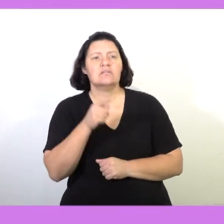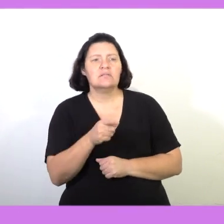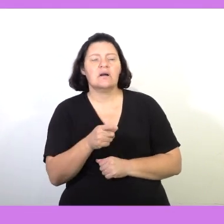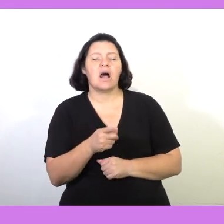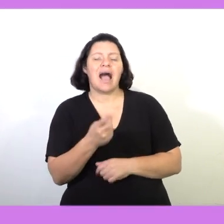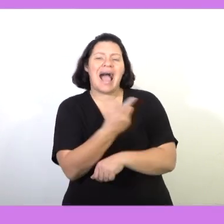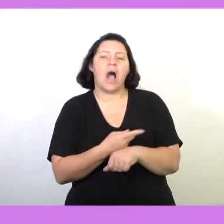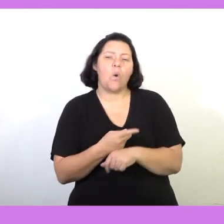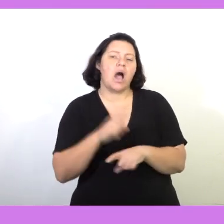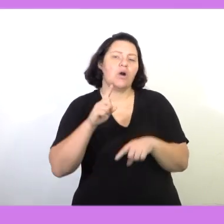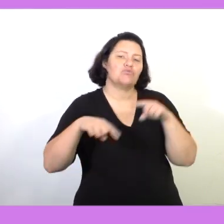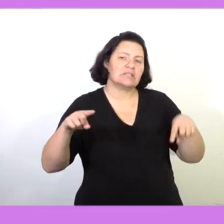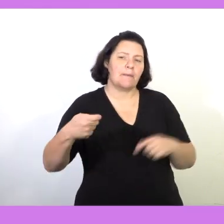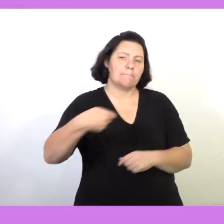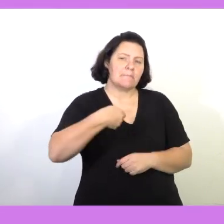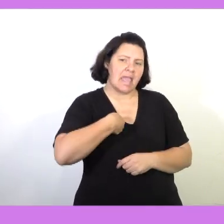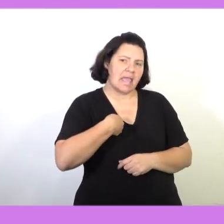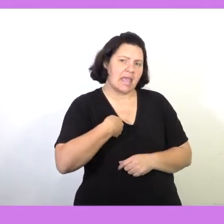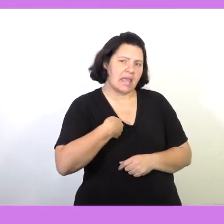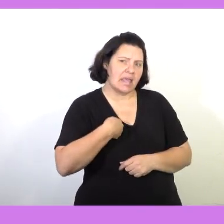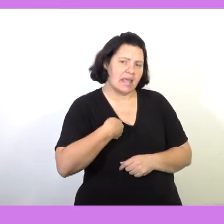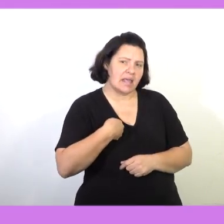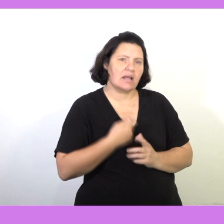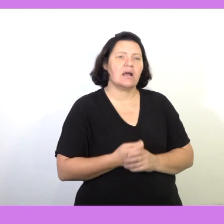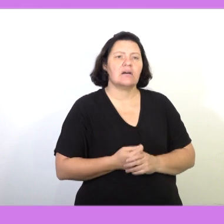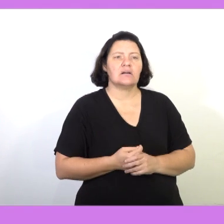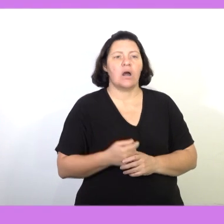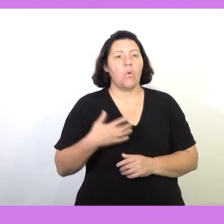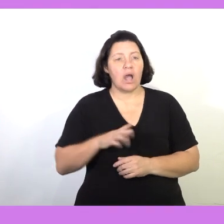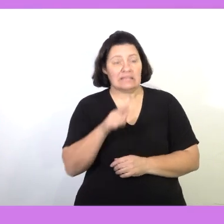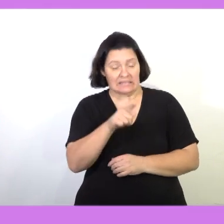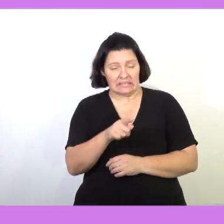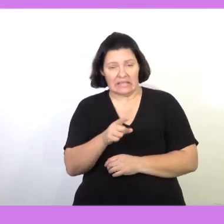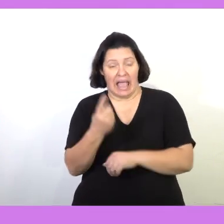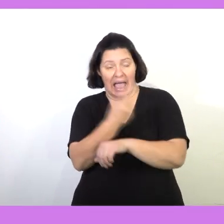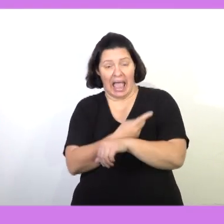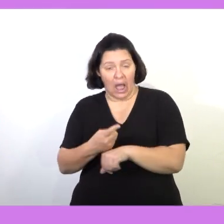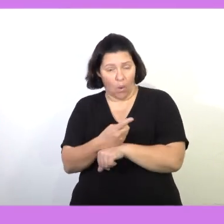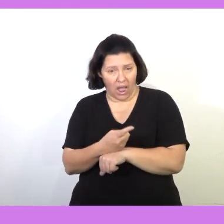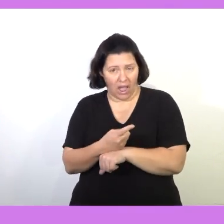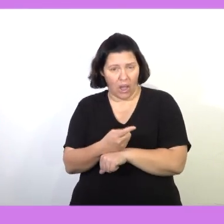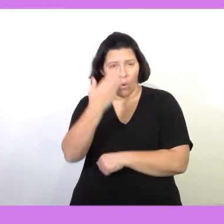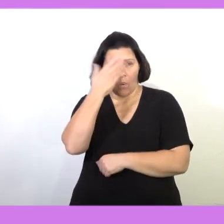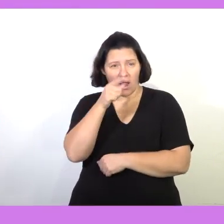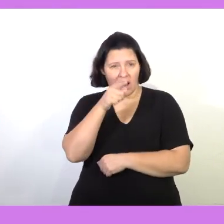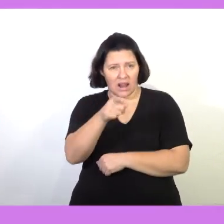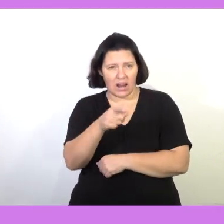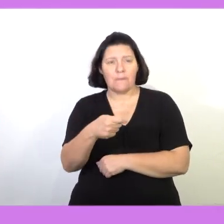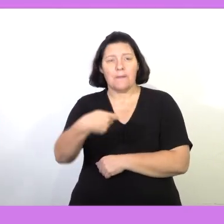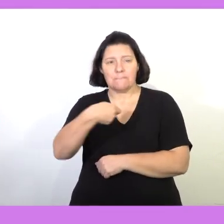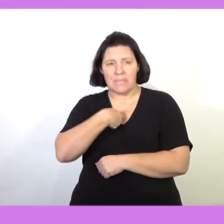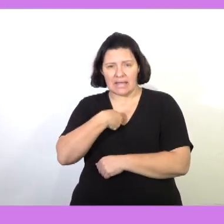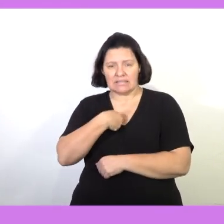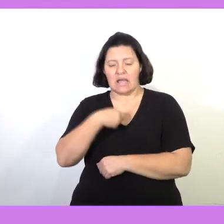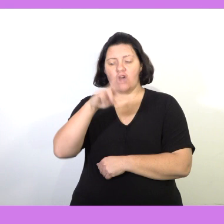is Lwazi's hourly rate of pay? Okay, then we're going to say his hourly rate. We know that he